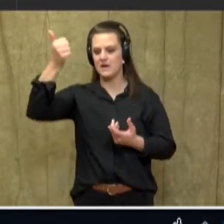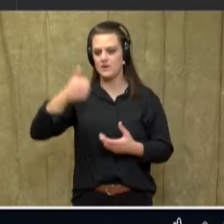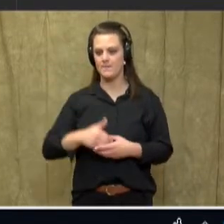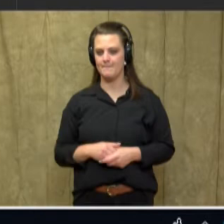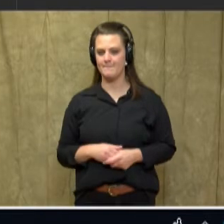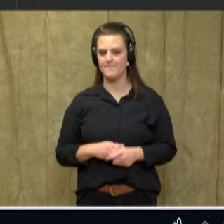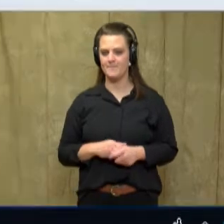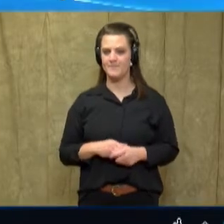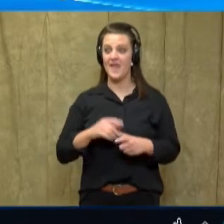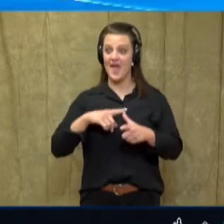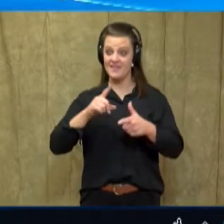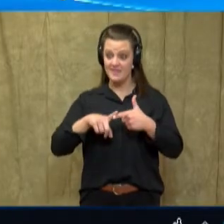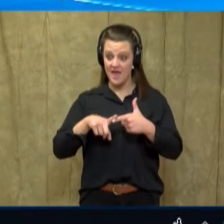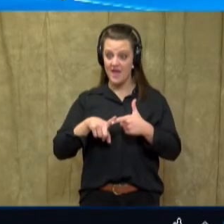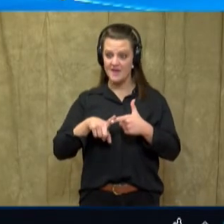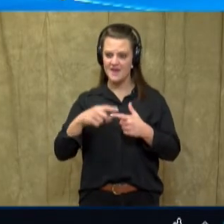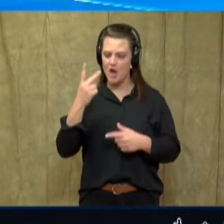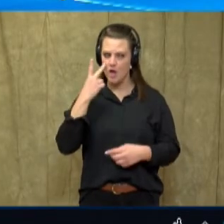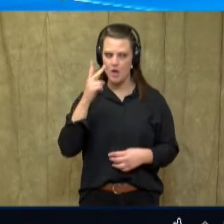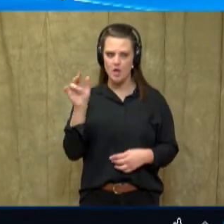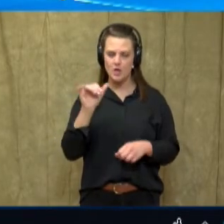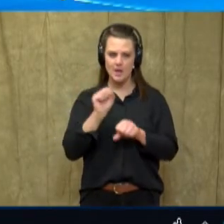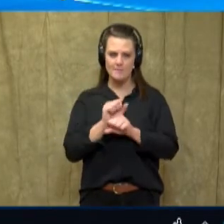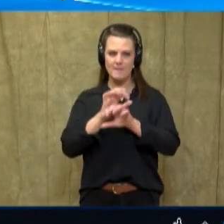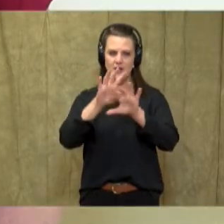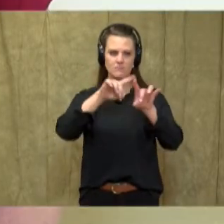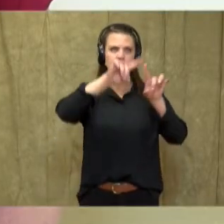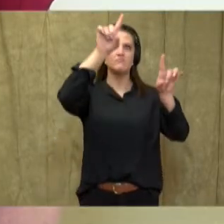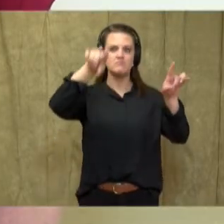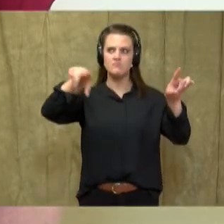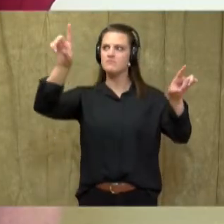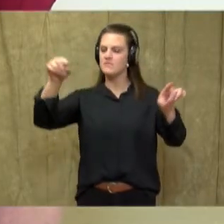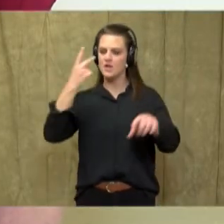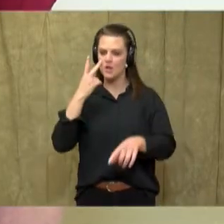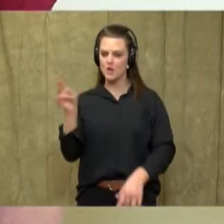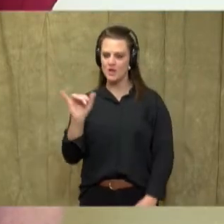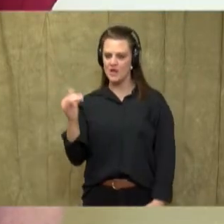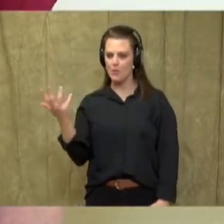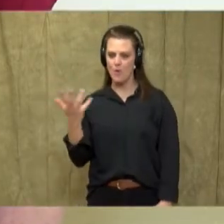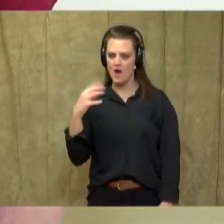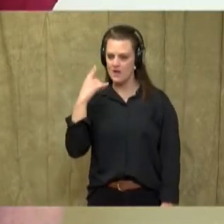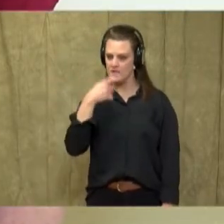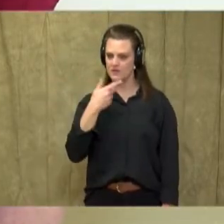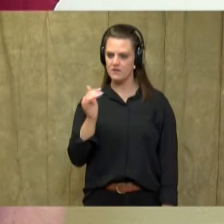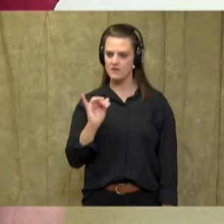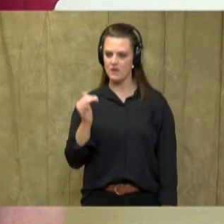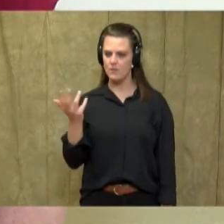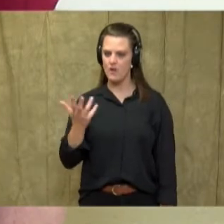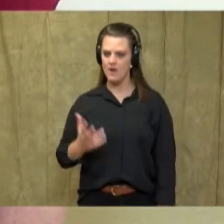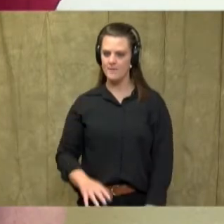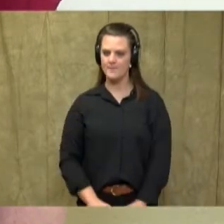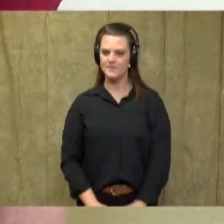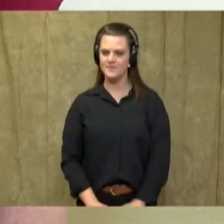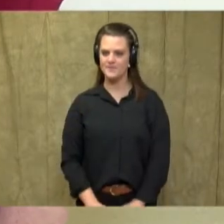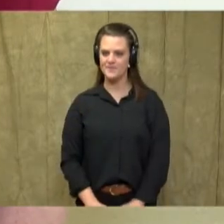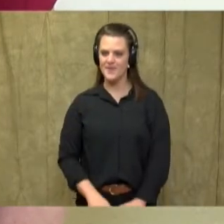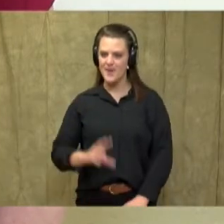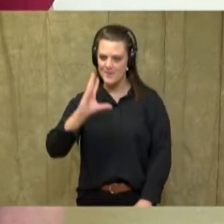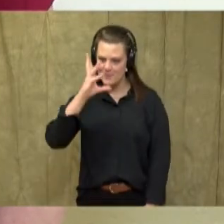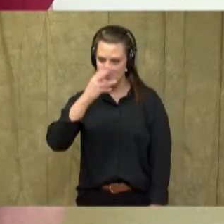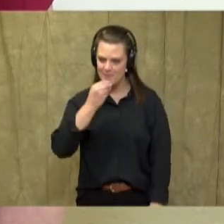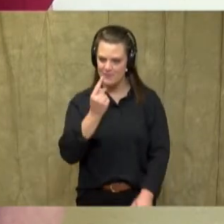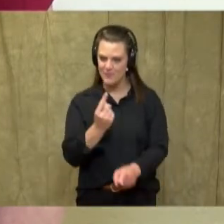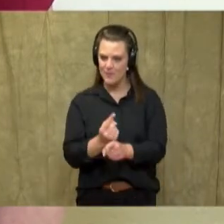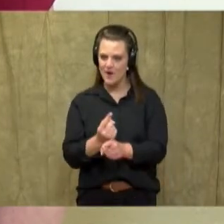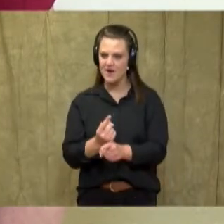I thought, ooh, I wonder what they look like. So I found some pictures online. Aren't those